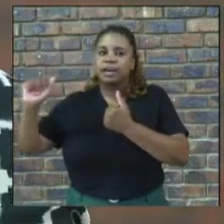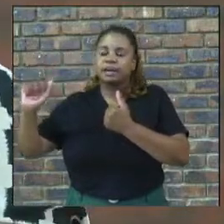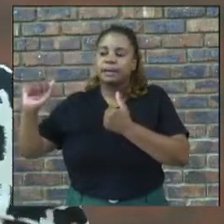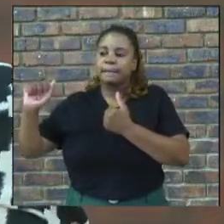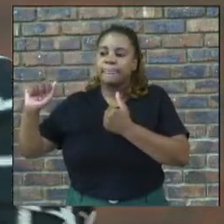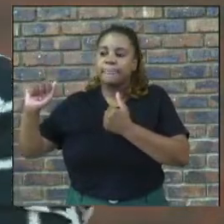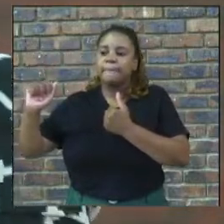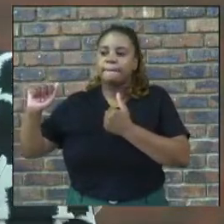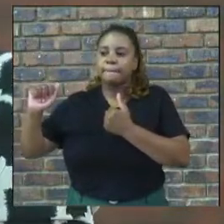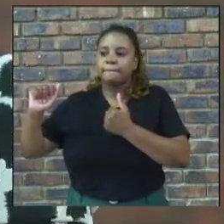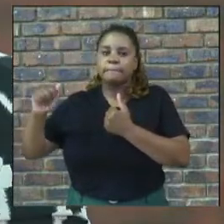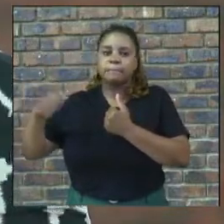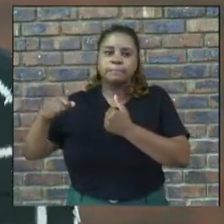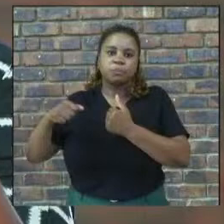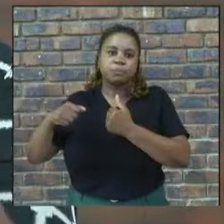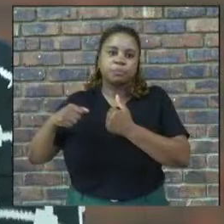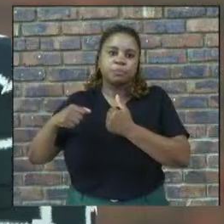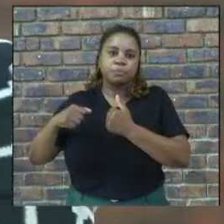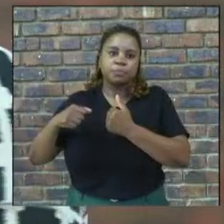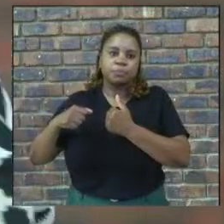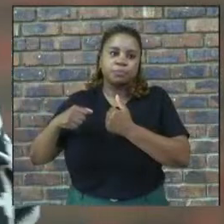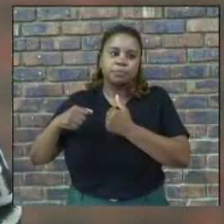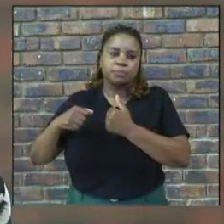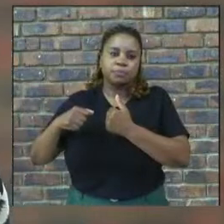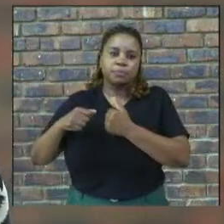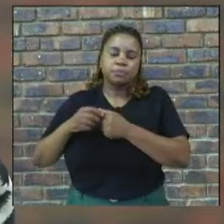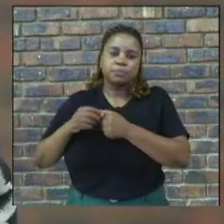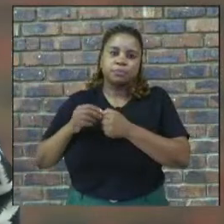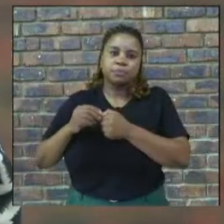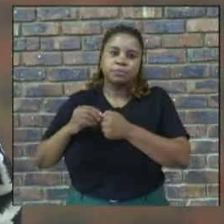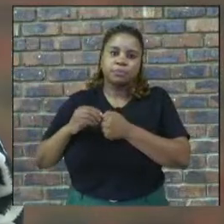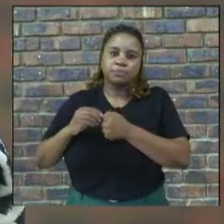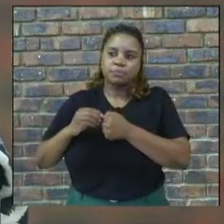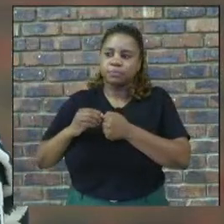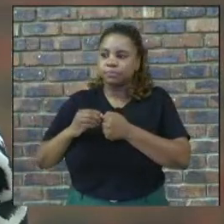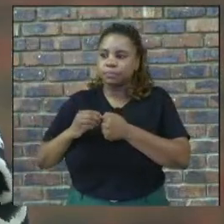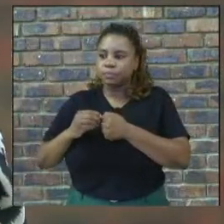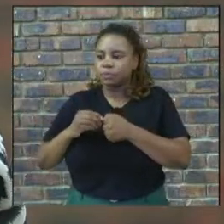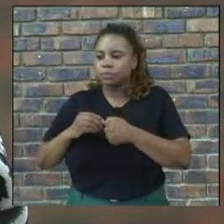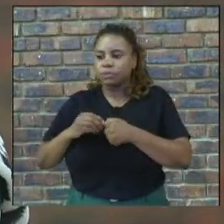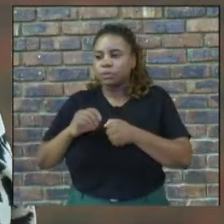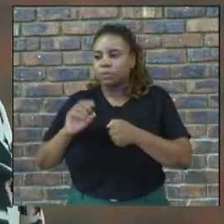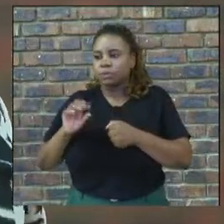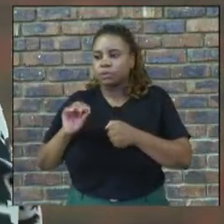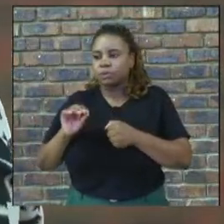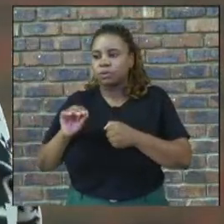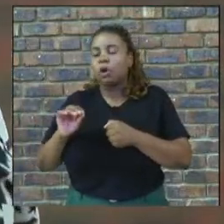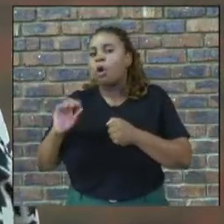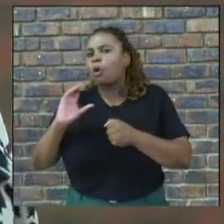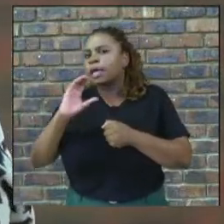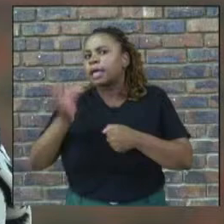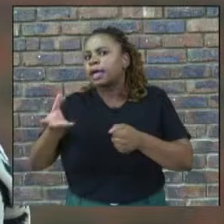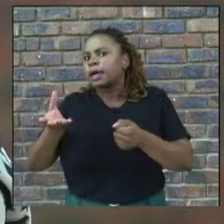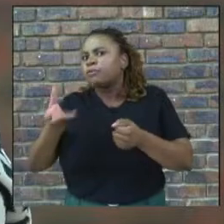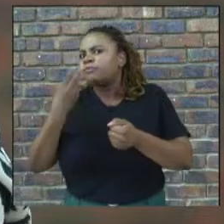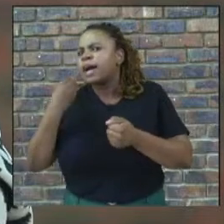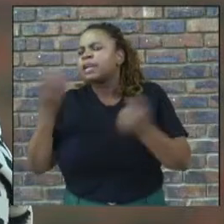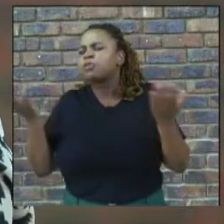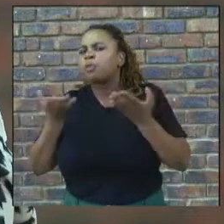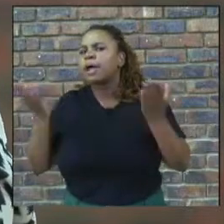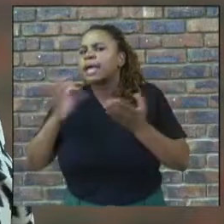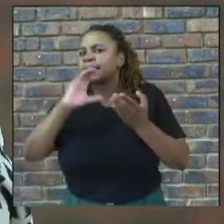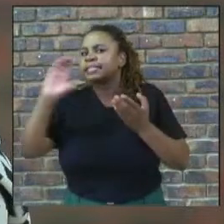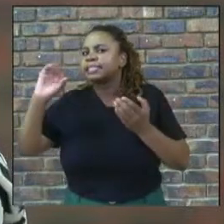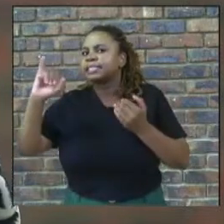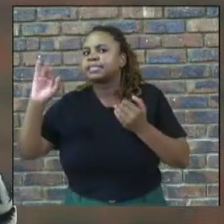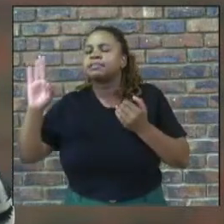for financing. Nana, wrong answer. Where do we find SIFA? Corner what? The